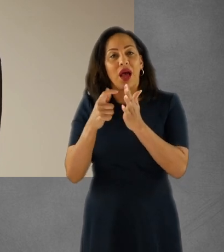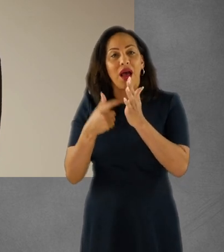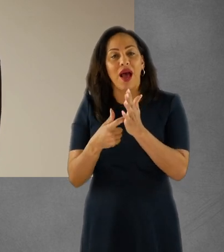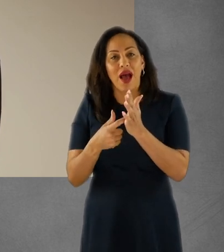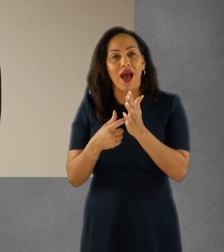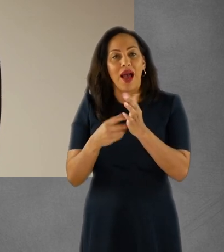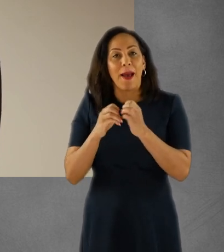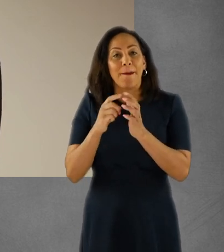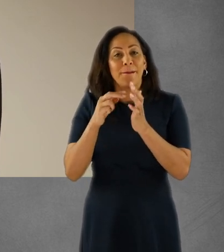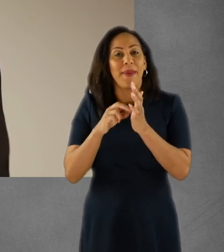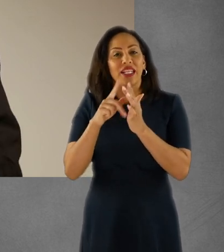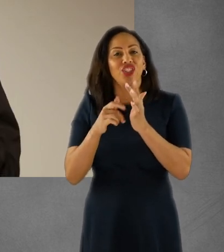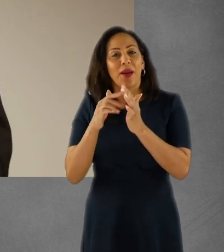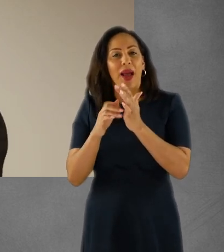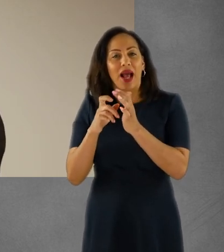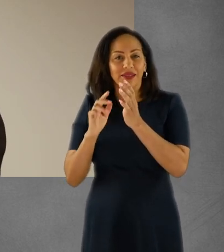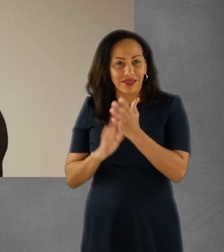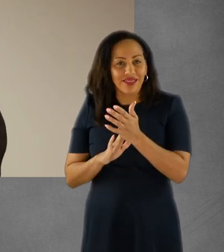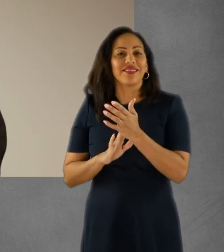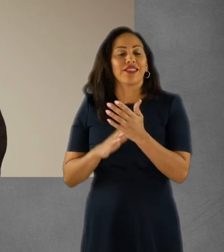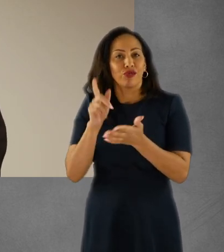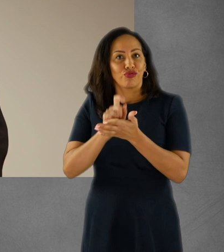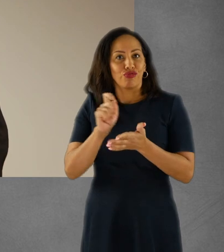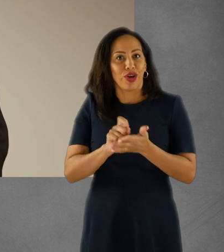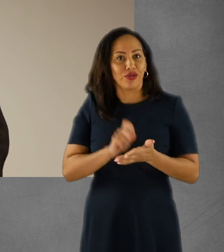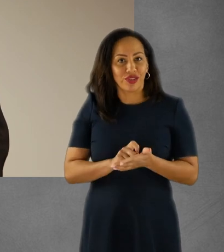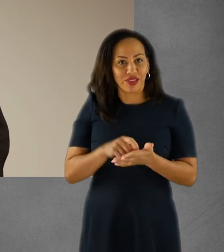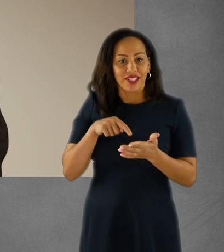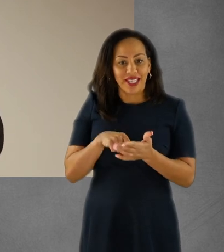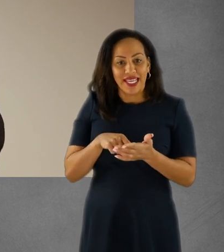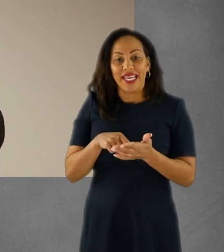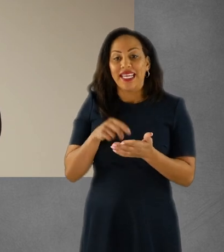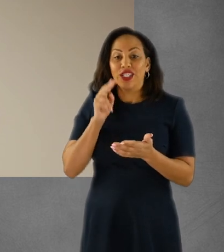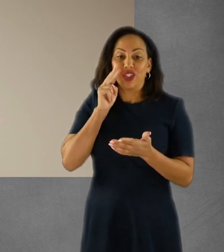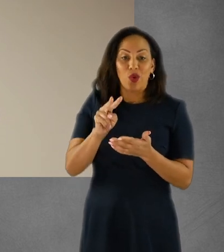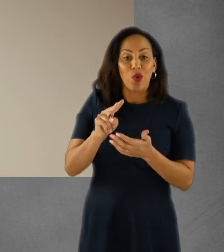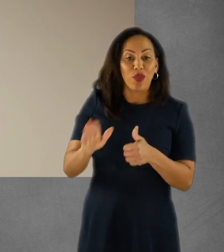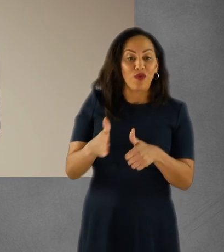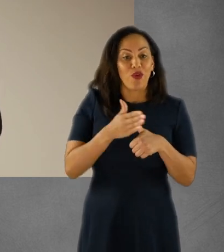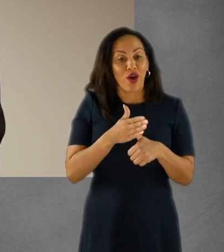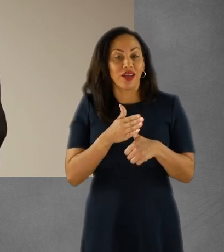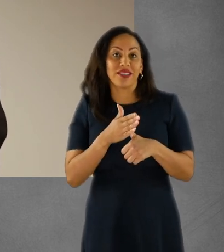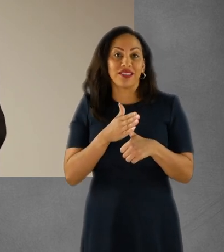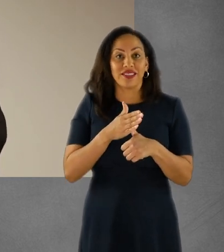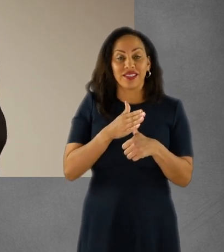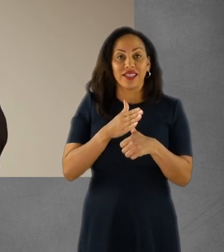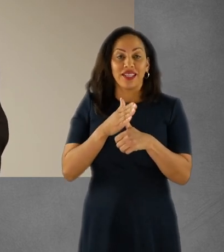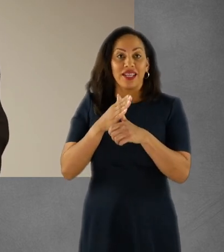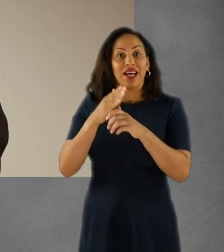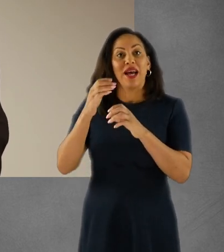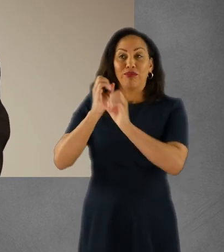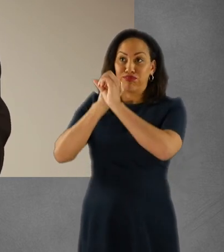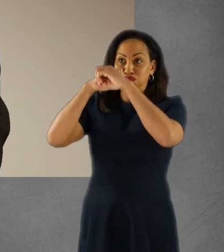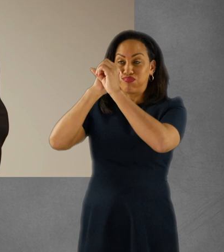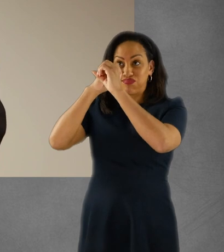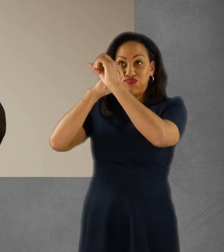so he must have seen the very first planetarium built by Zeiss, the maker of lenses, in the 30s